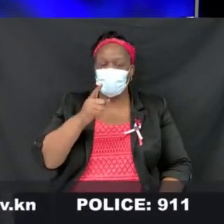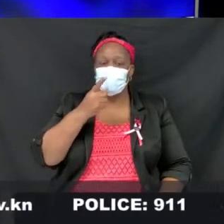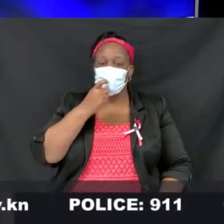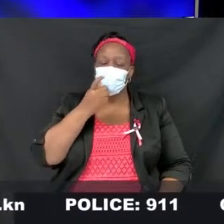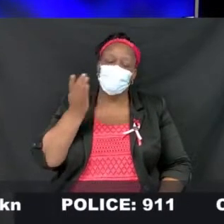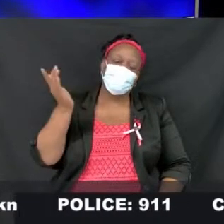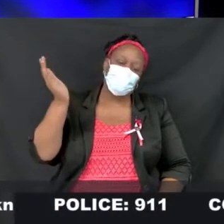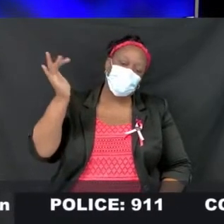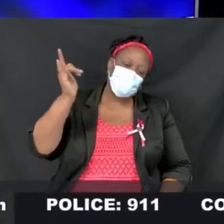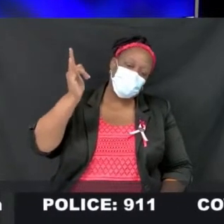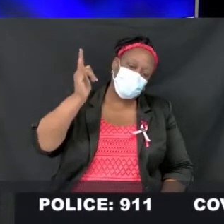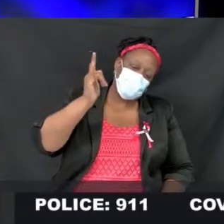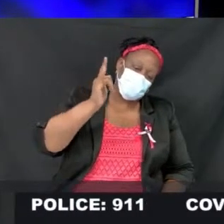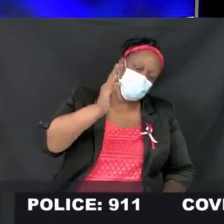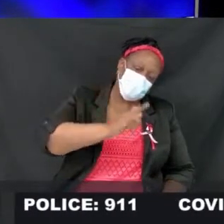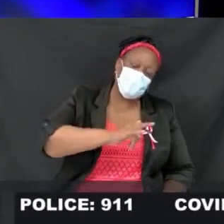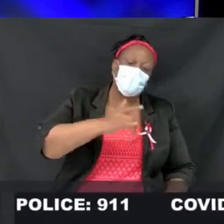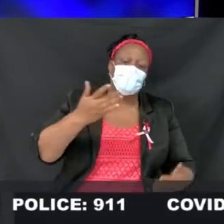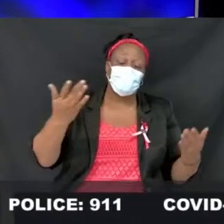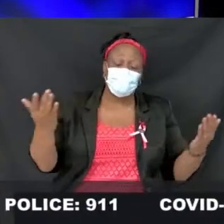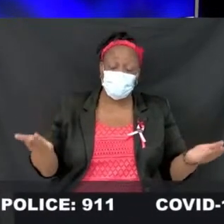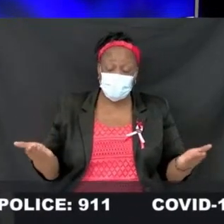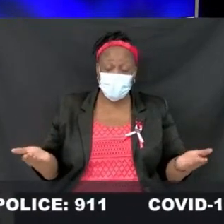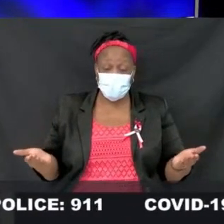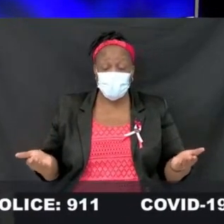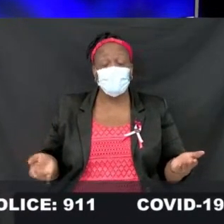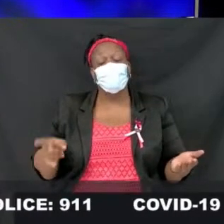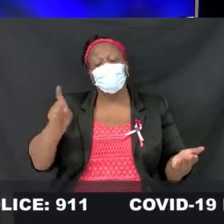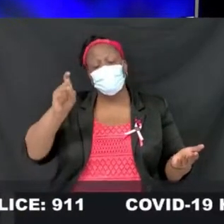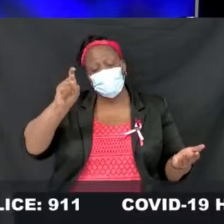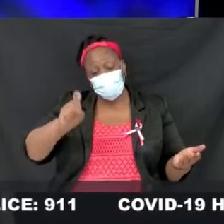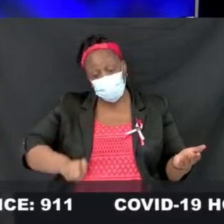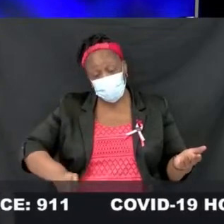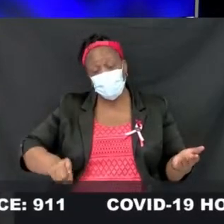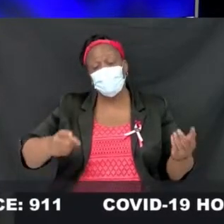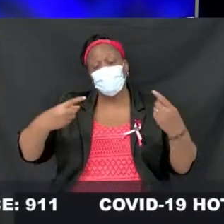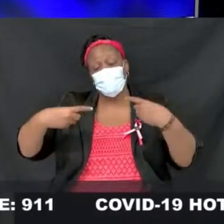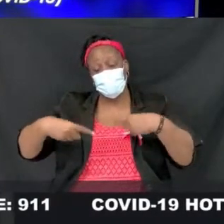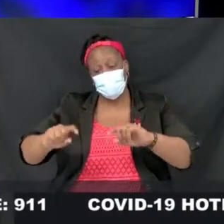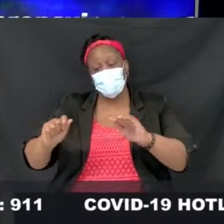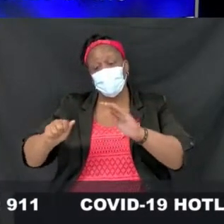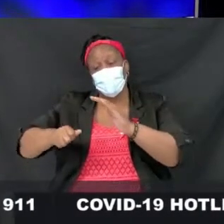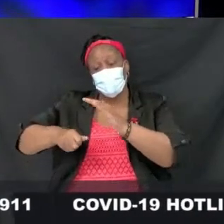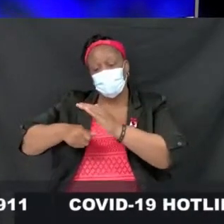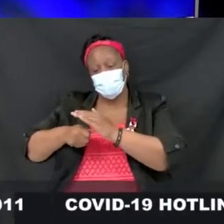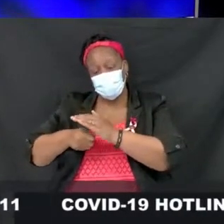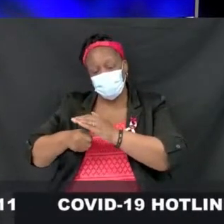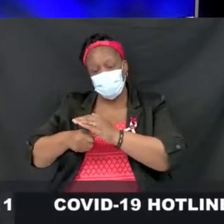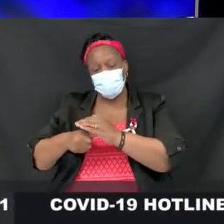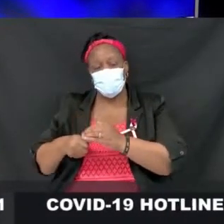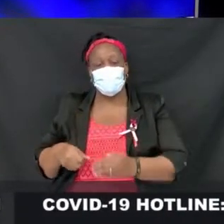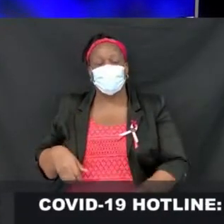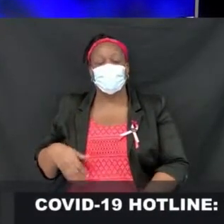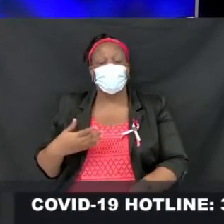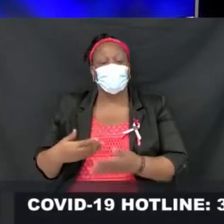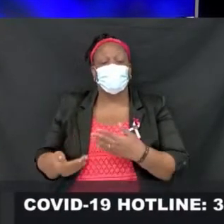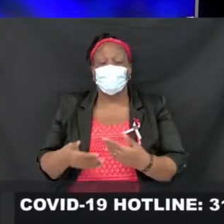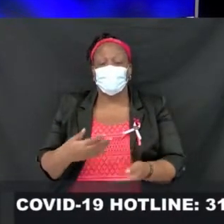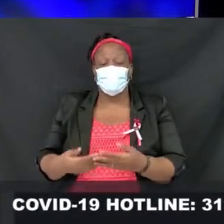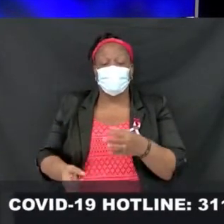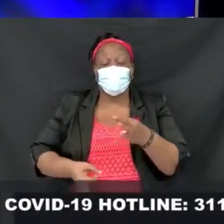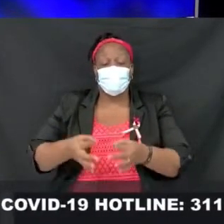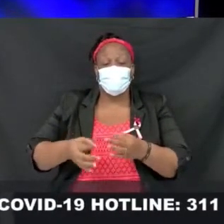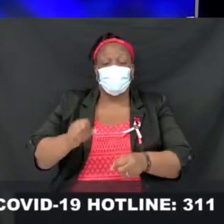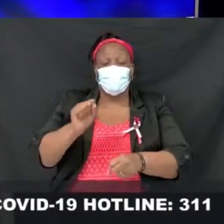the Federation are subjected to the health and travel protocols. We have had